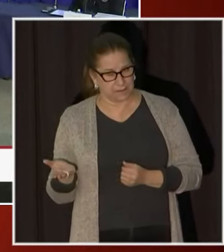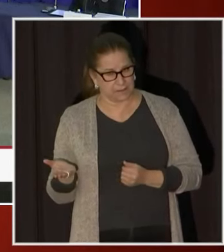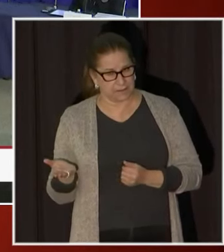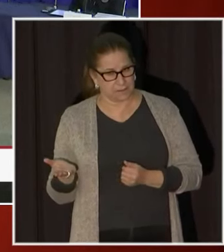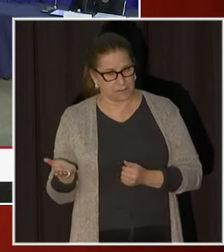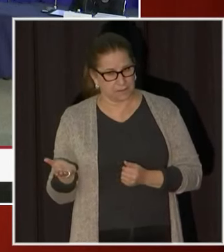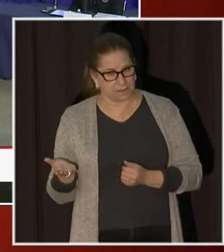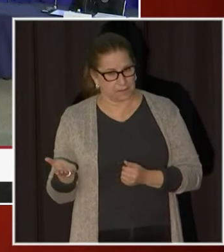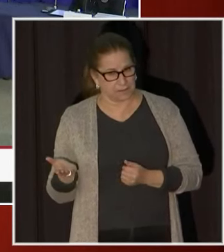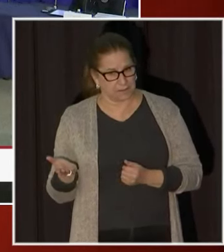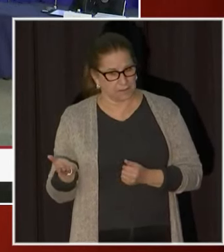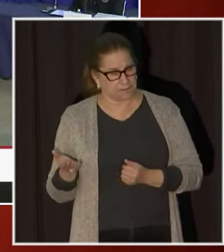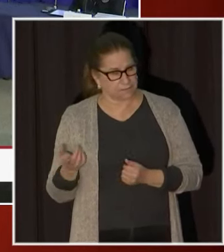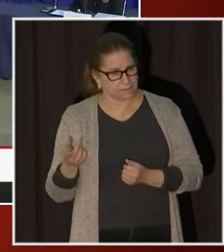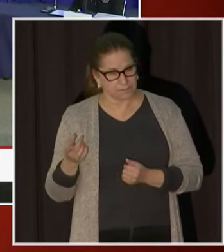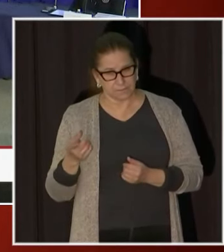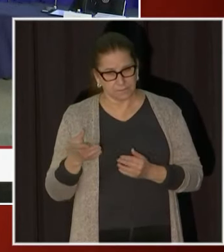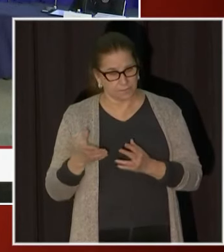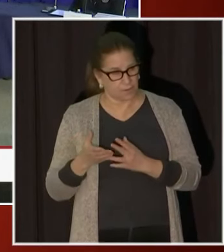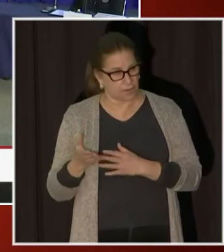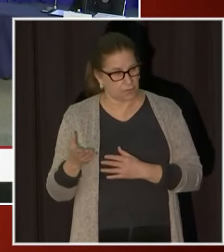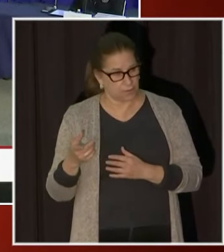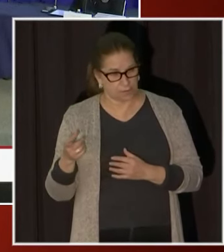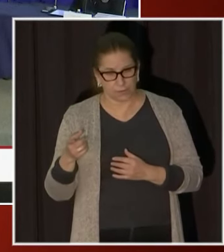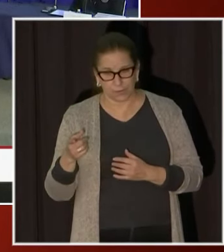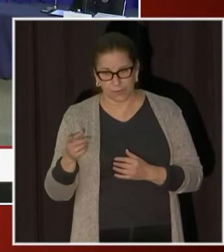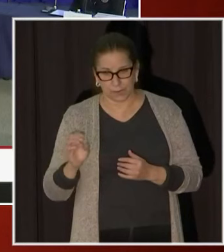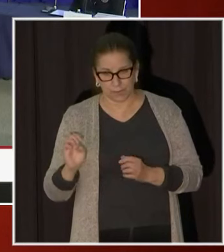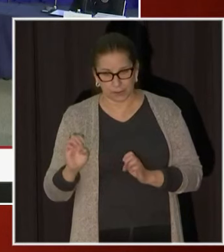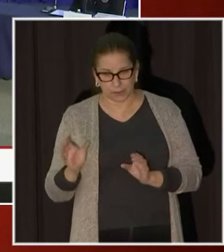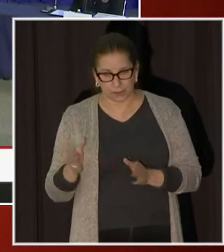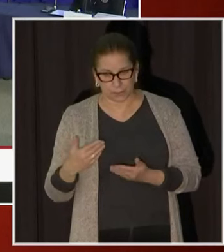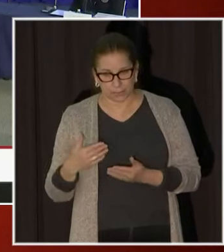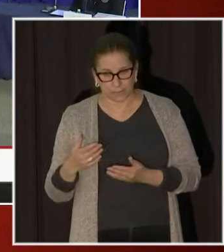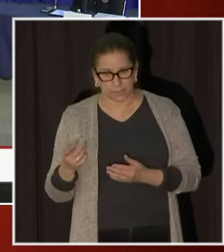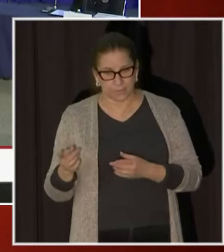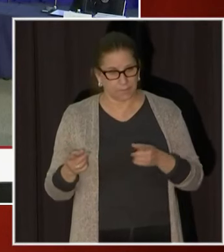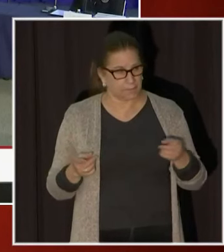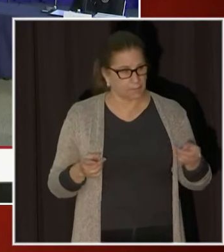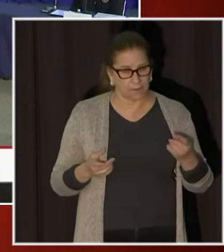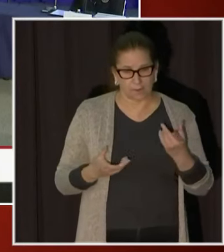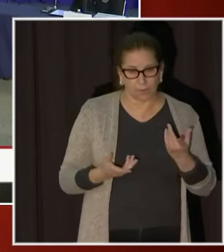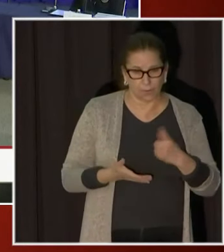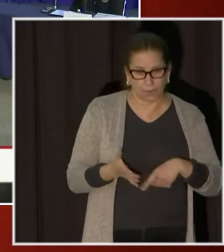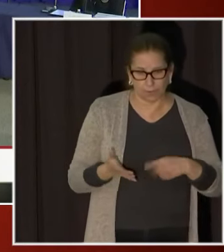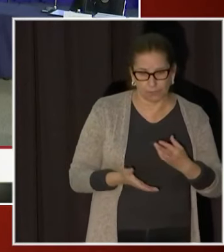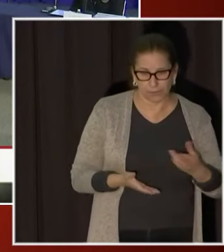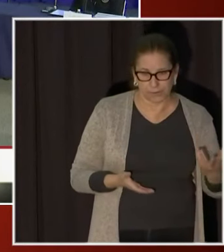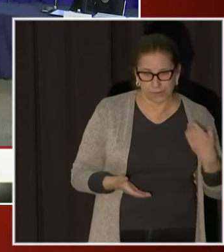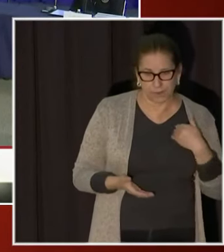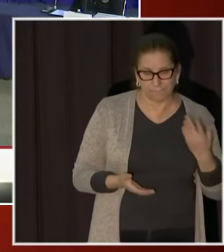is examining the comparability of reported data through each of these different reporting mechanisms.